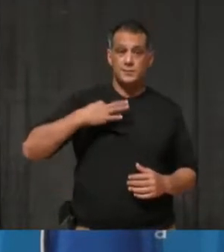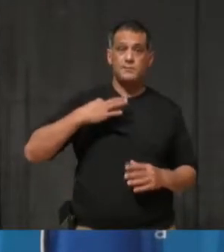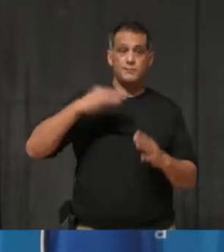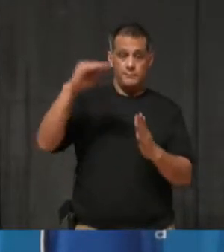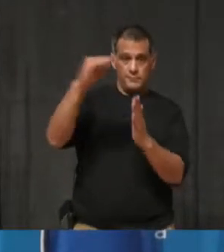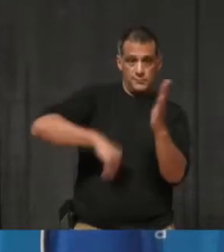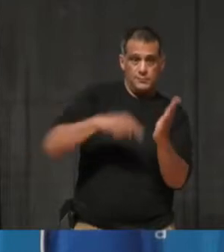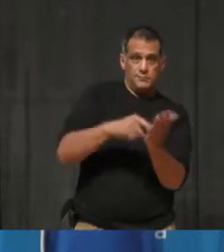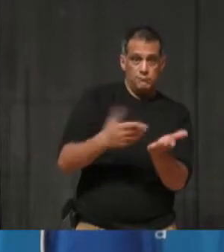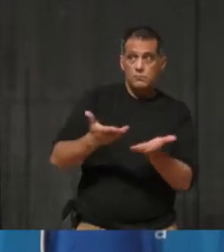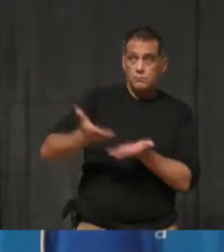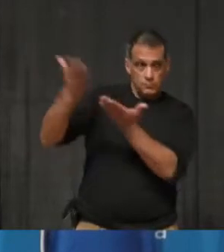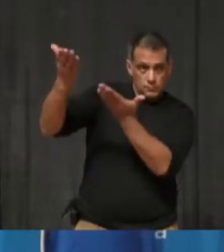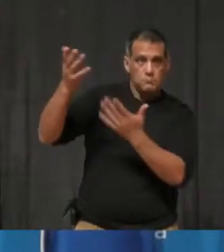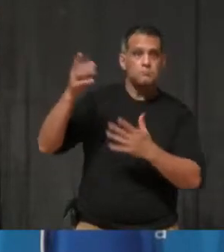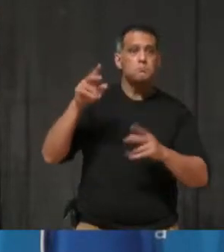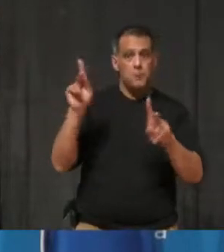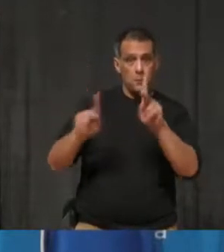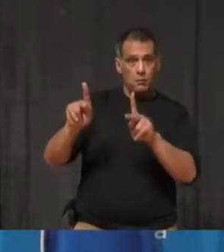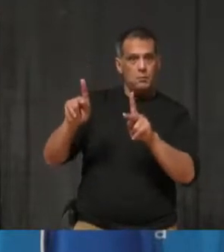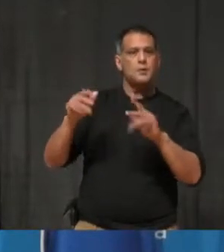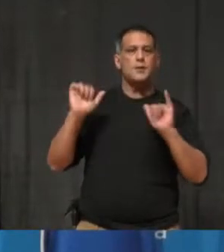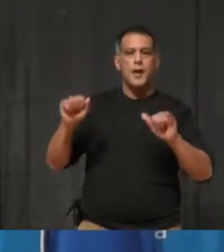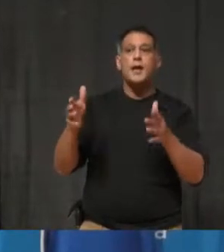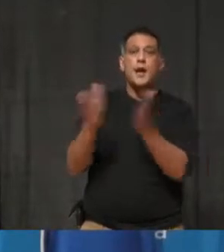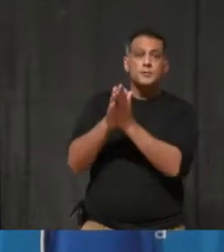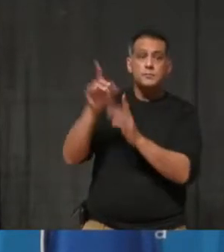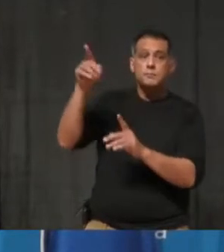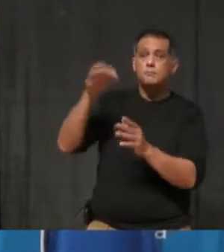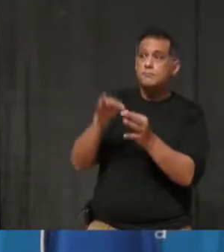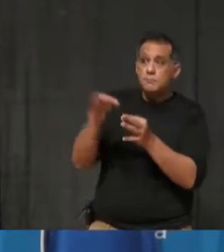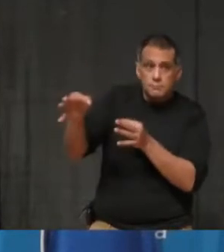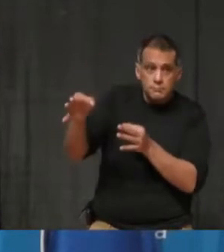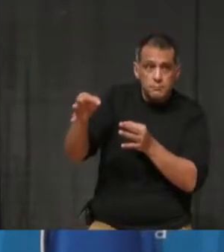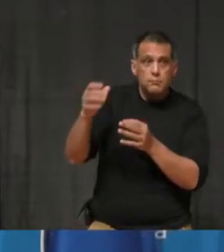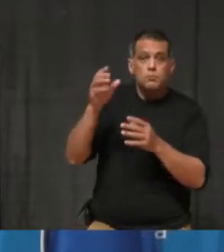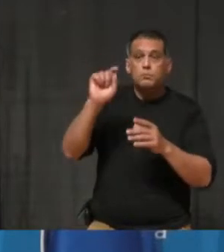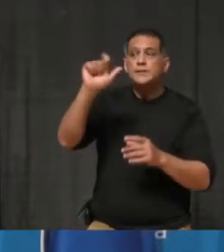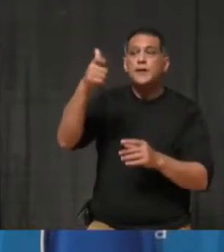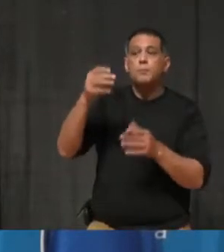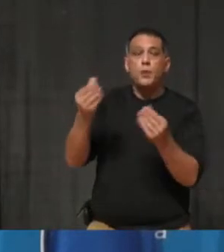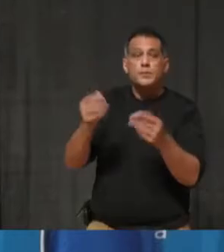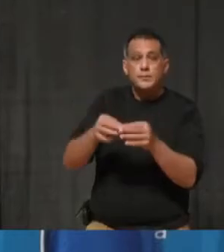to apply to defer their property tax payments until December 5th,